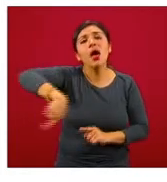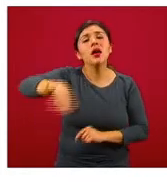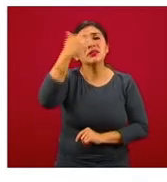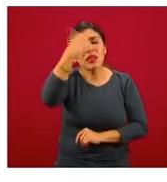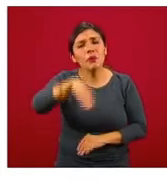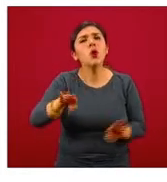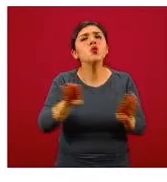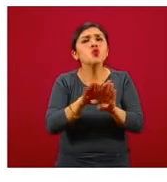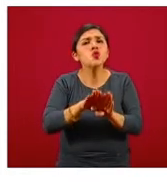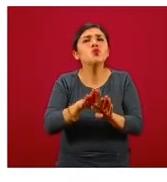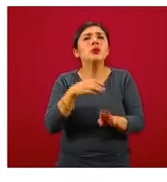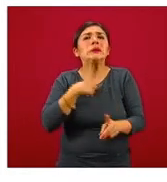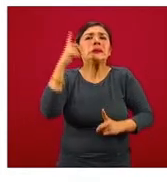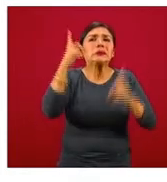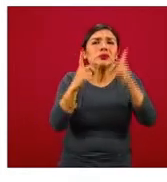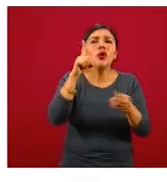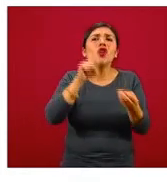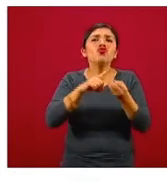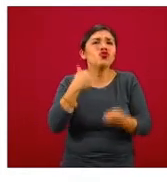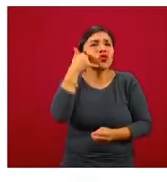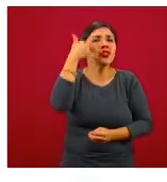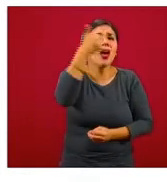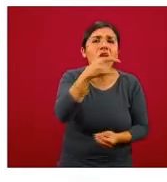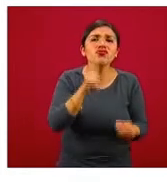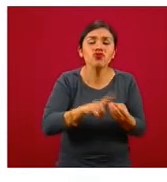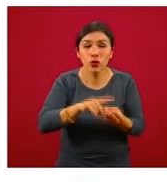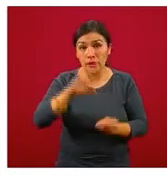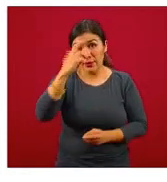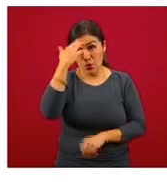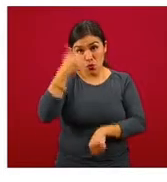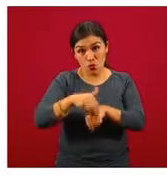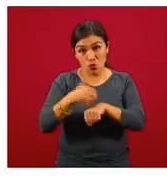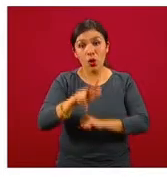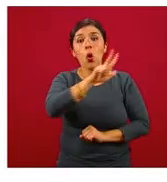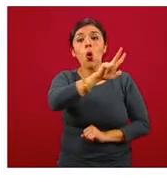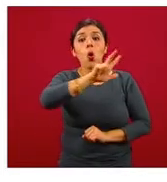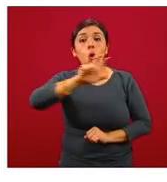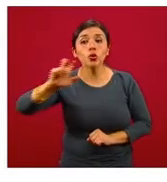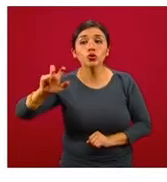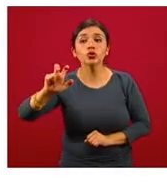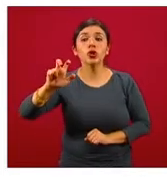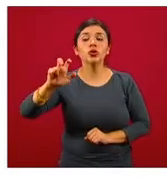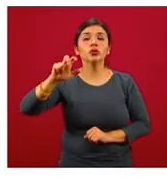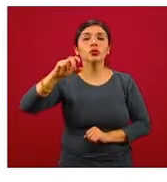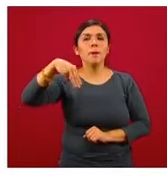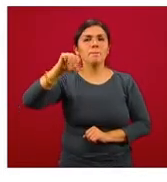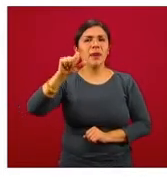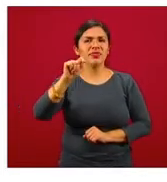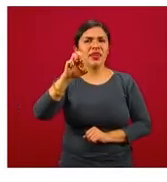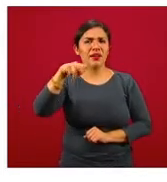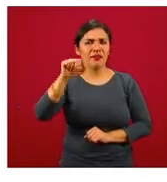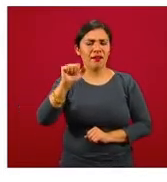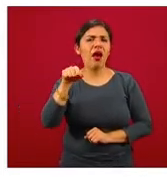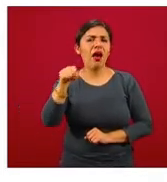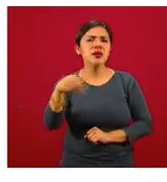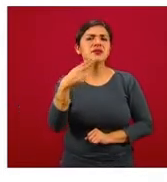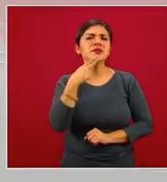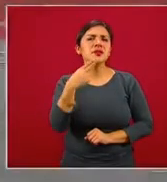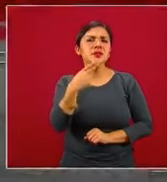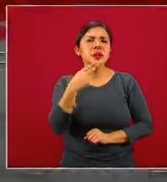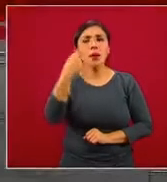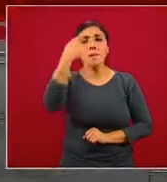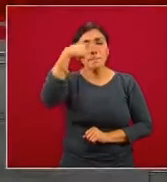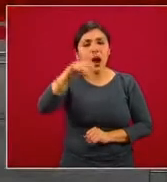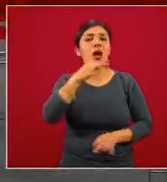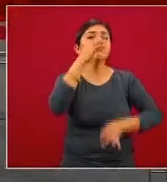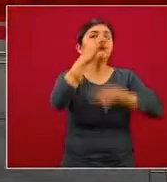se for pueden women acercar, who are a dónde pregnant, pueden llamar. Hay que for recordar que el número example, where they también can call ochocientos materna que 1-800 sirve para